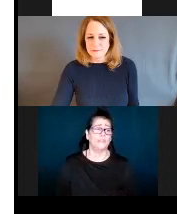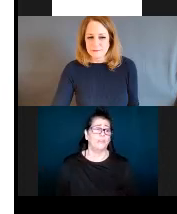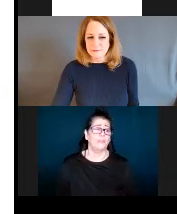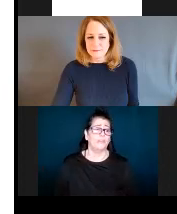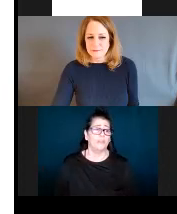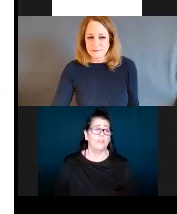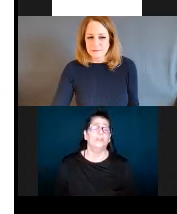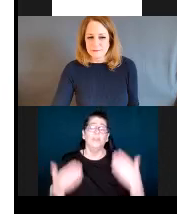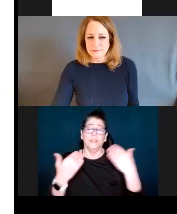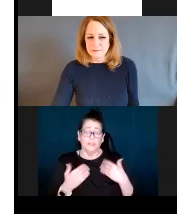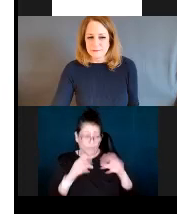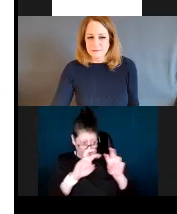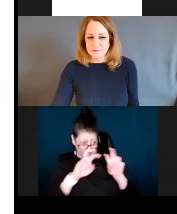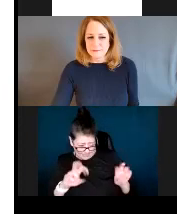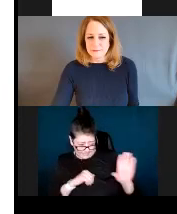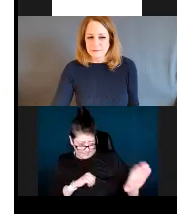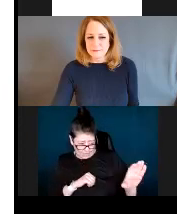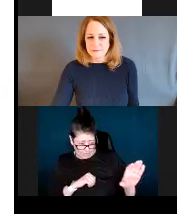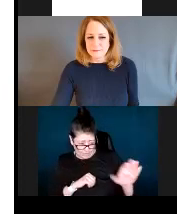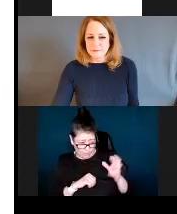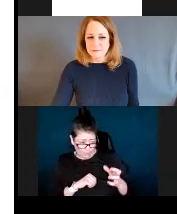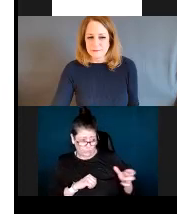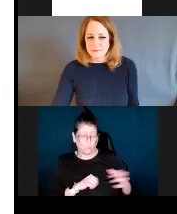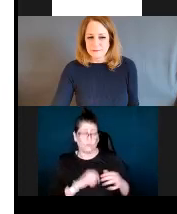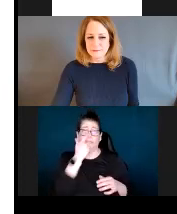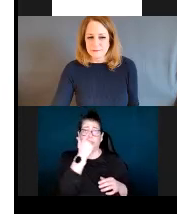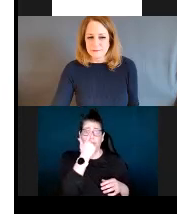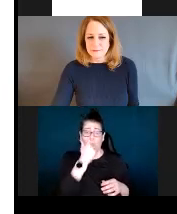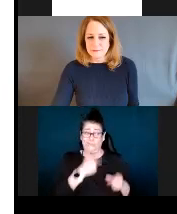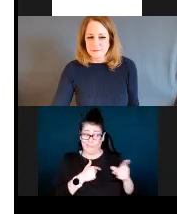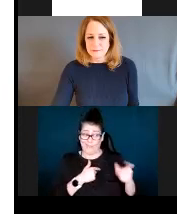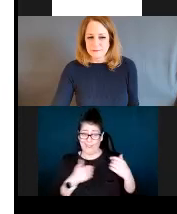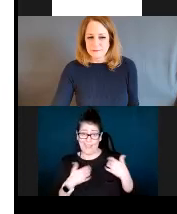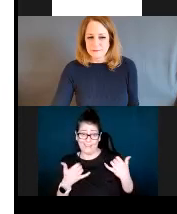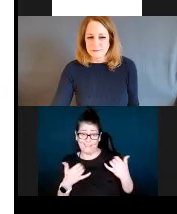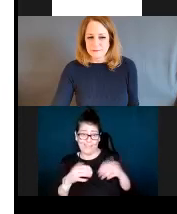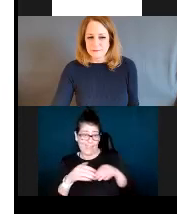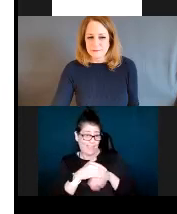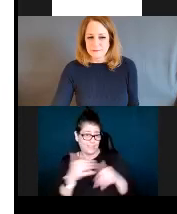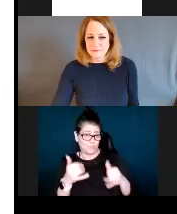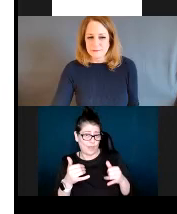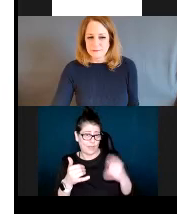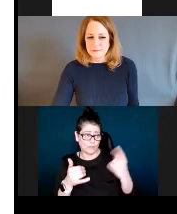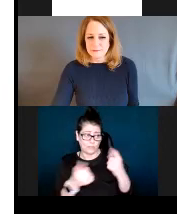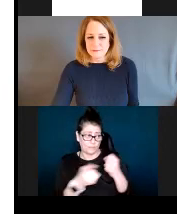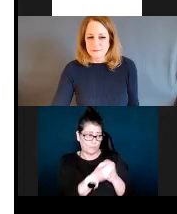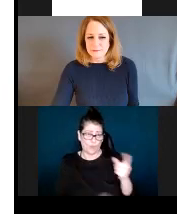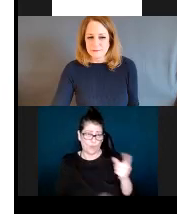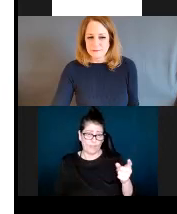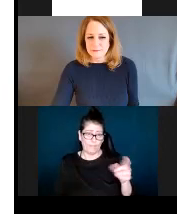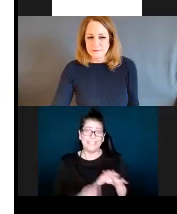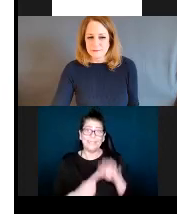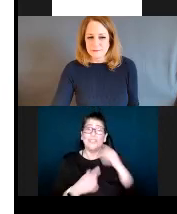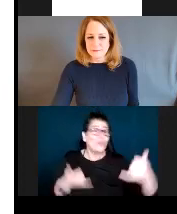immediate resources. So do they have access right now to someone that can support them, especially if you're not in the same location